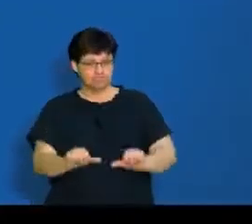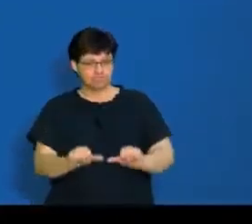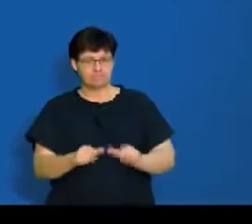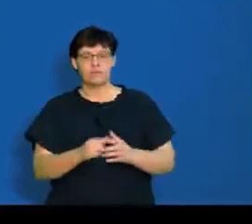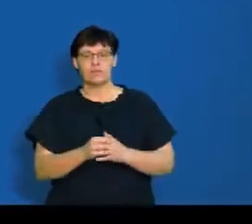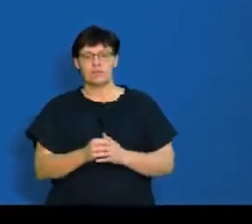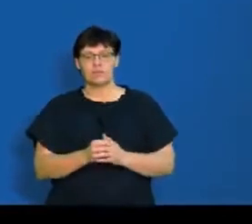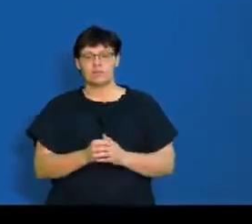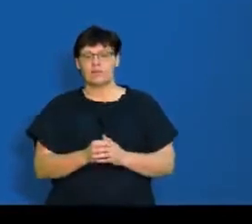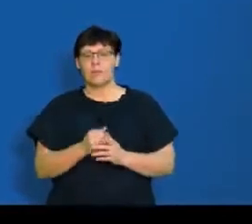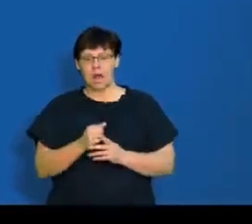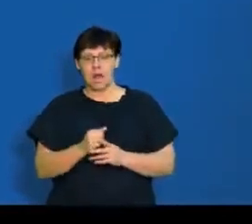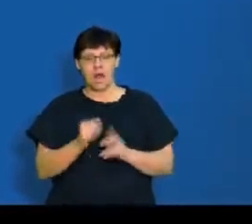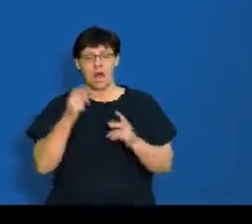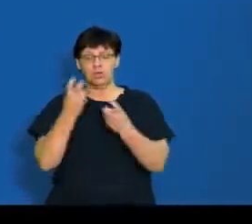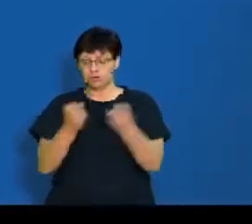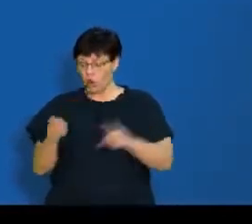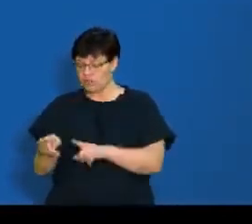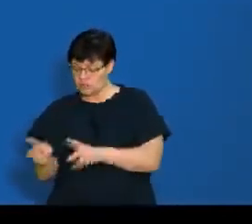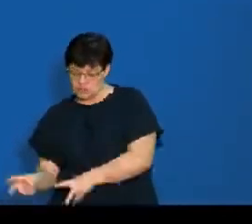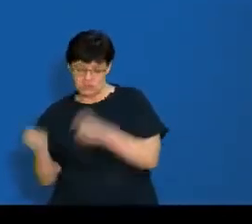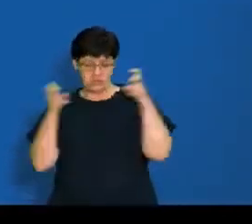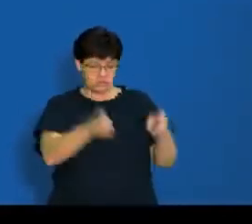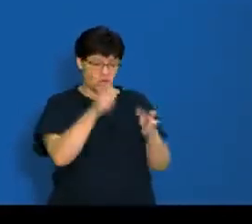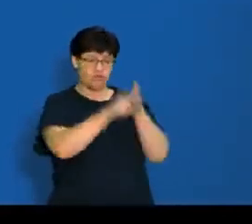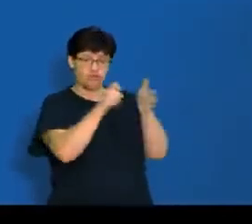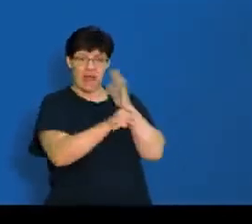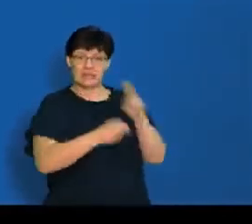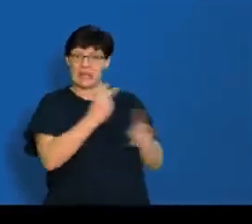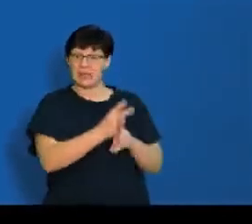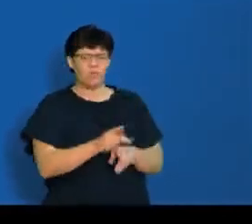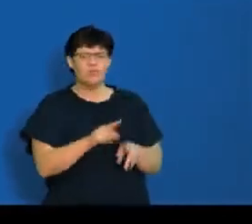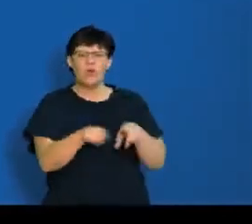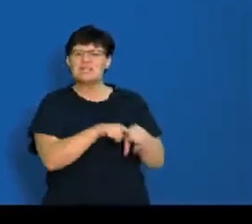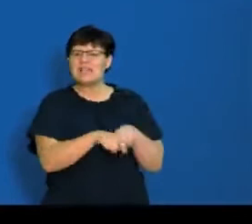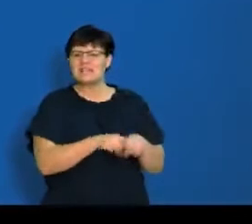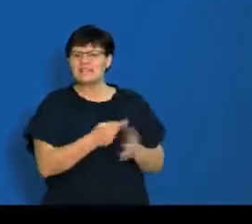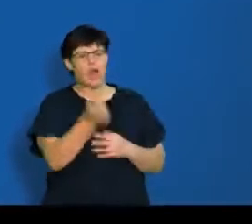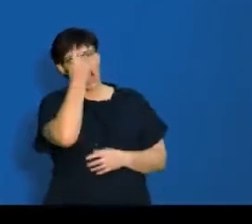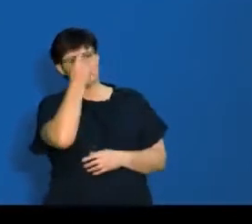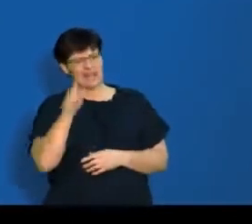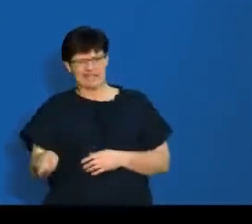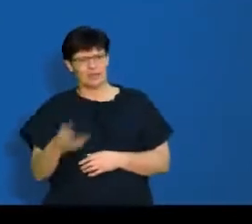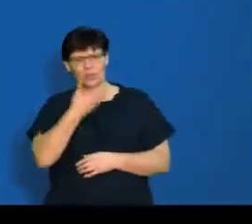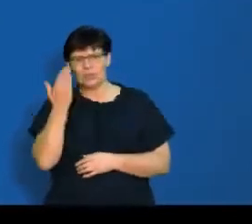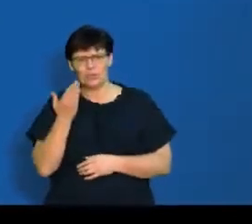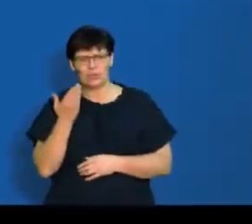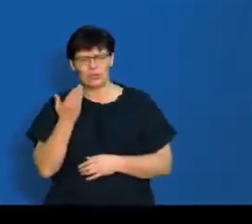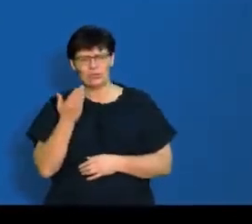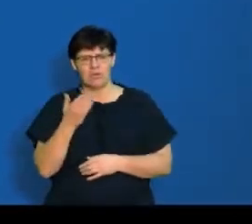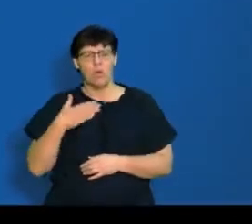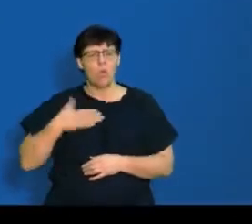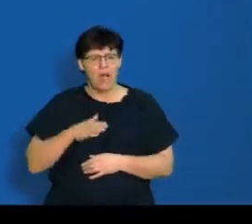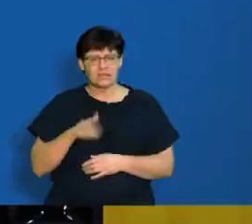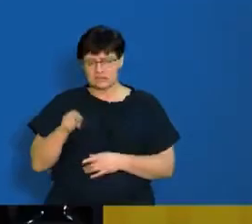by merely rewriting the sources. As I said to you, we are not testing just comprehension when we ask